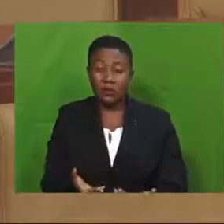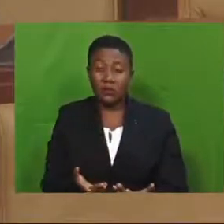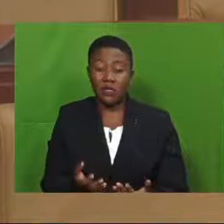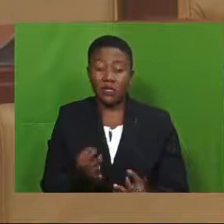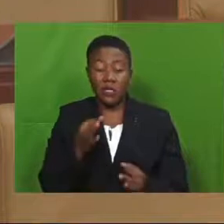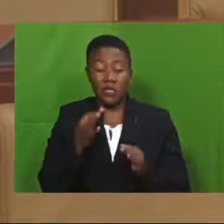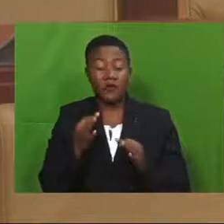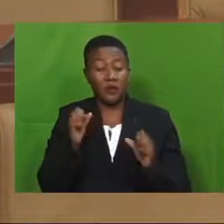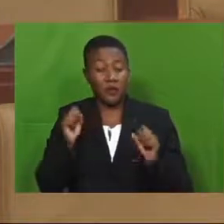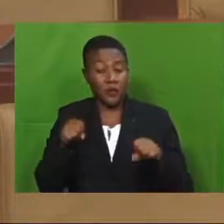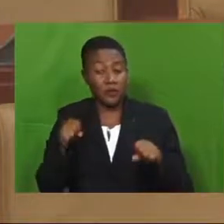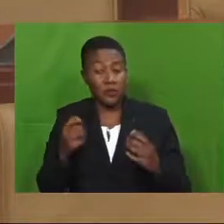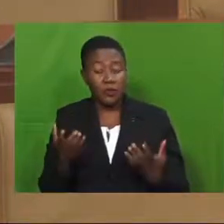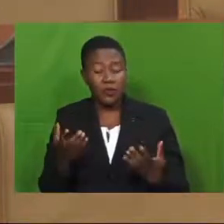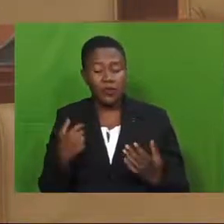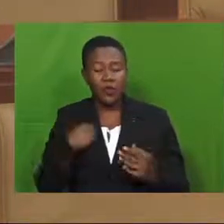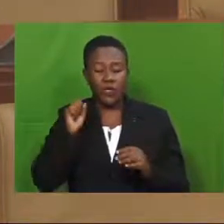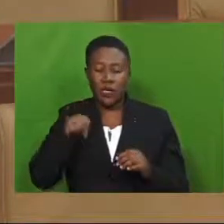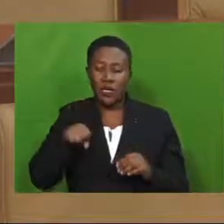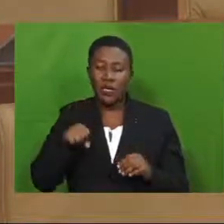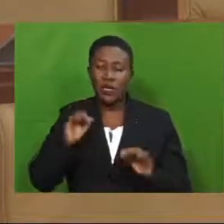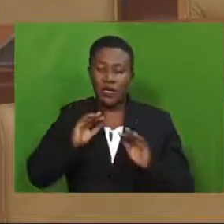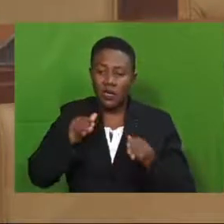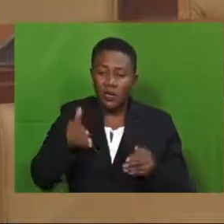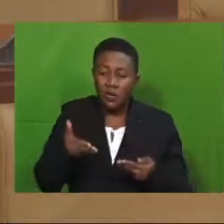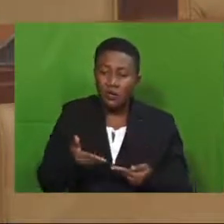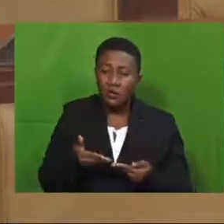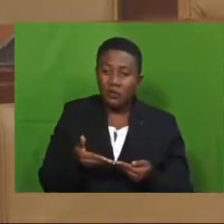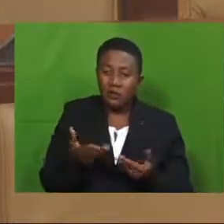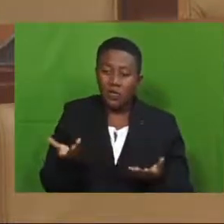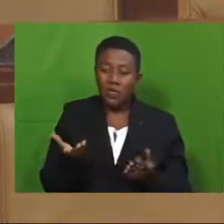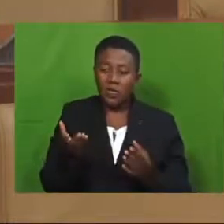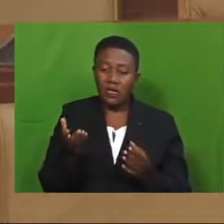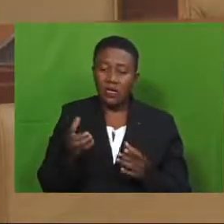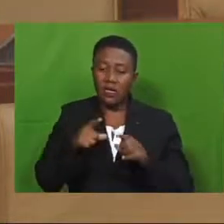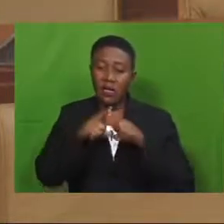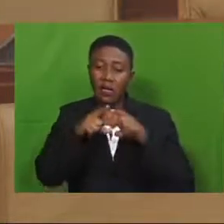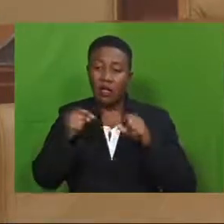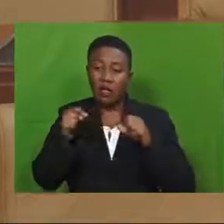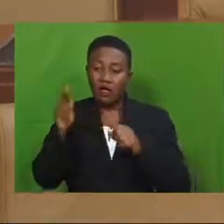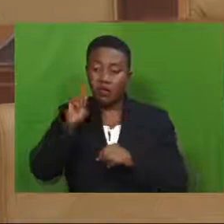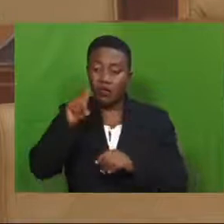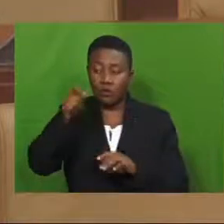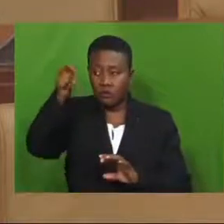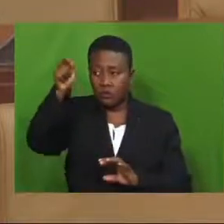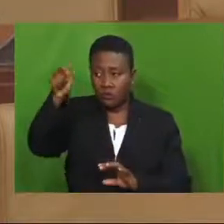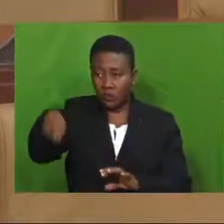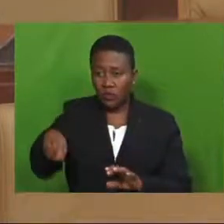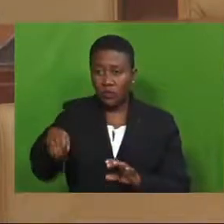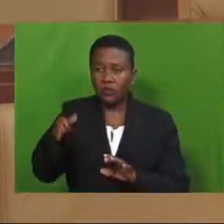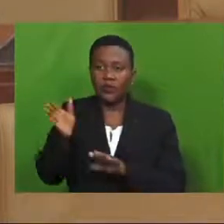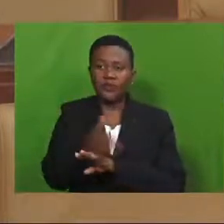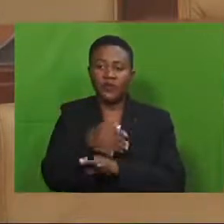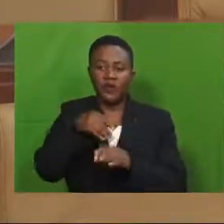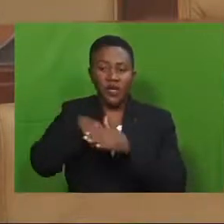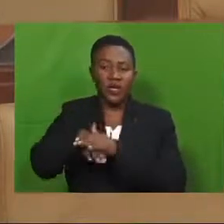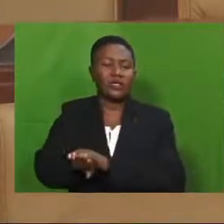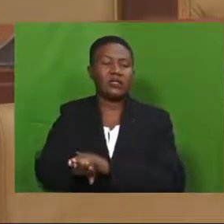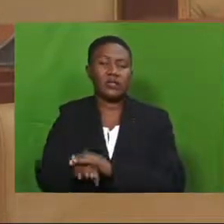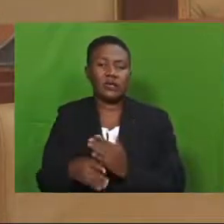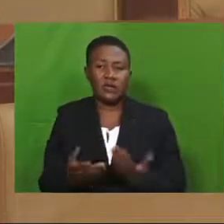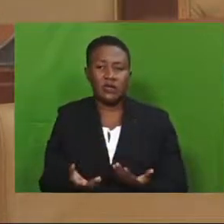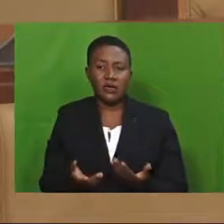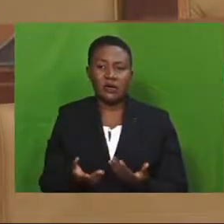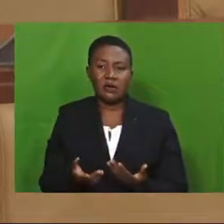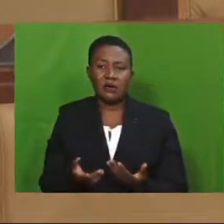possible, even introduce a swipe card systems to enter to our floors. So it's a